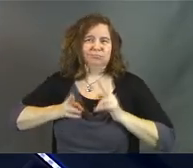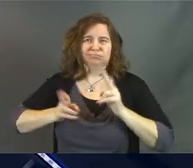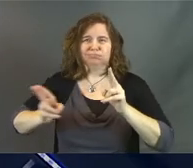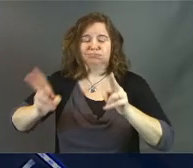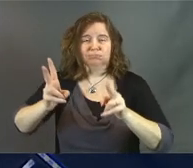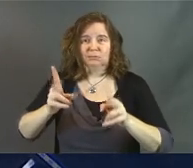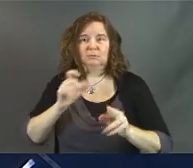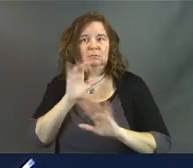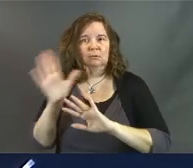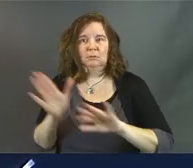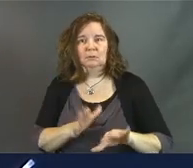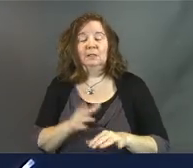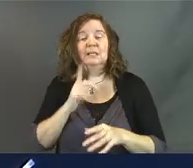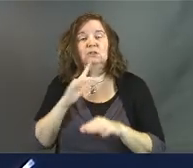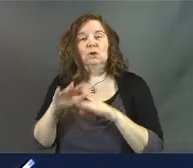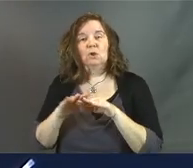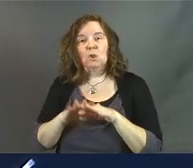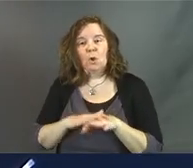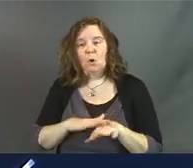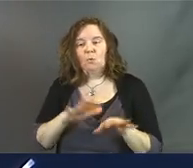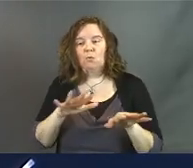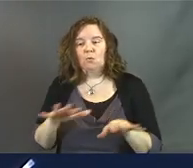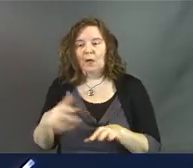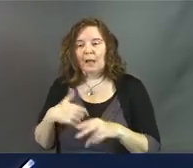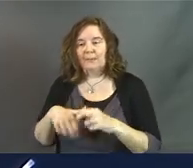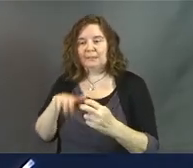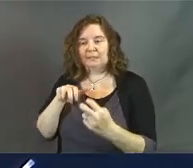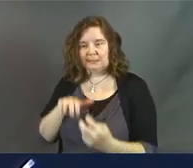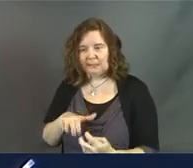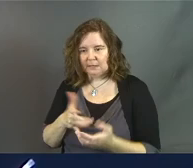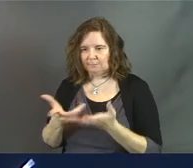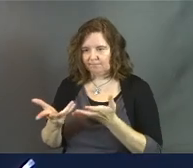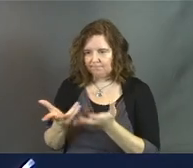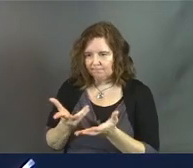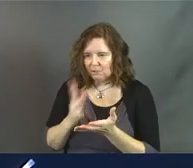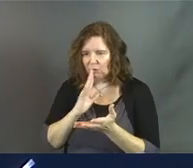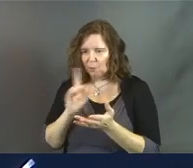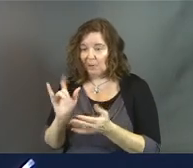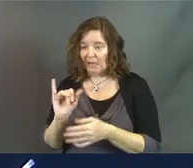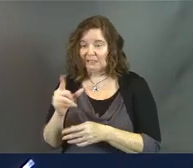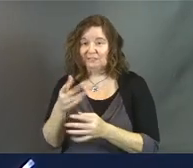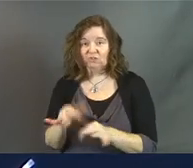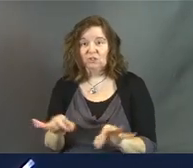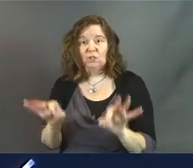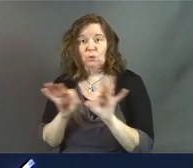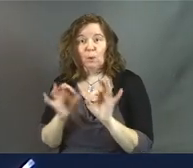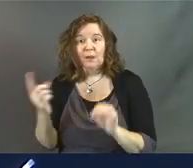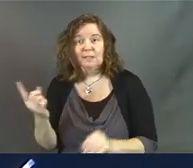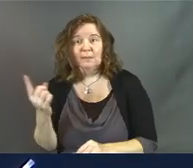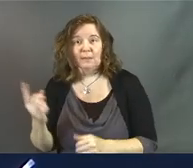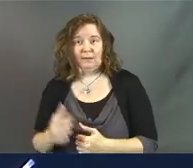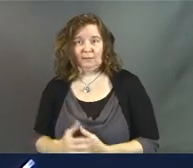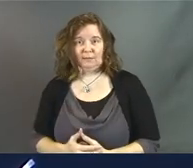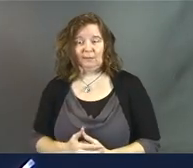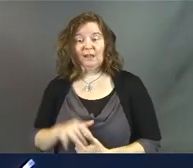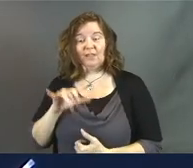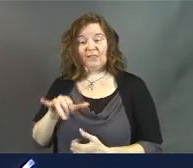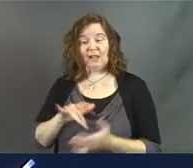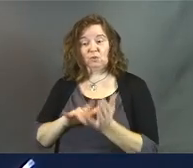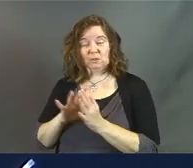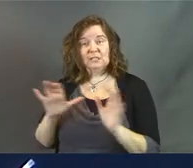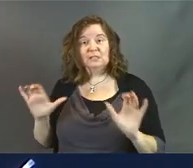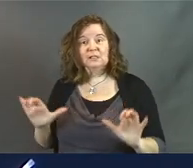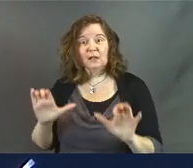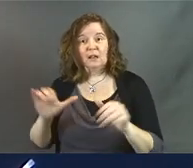their hair on fire. It's going to slow down, and I'm just going to sit here at this well, and I'm going to talk to her as if she's worth something. That's what